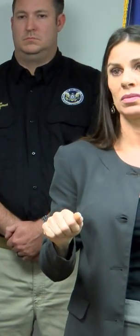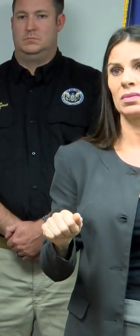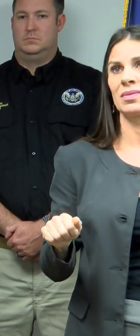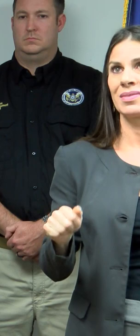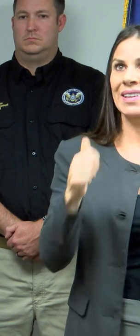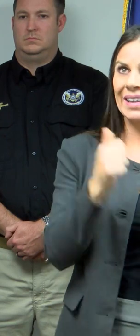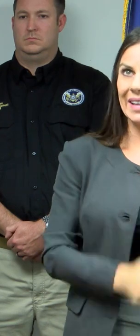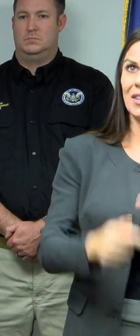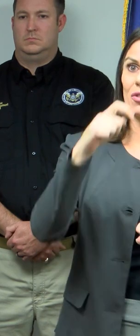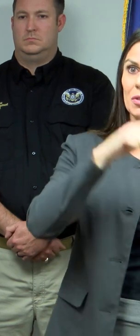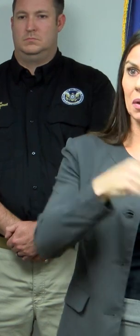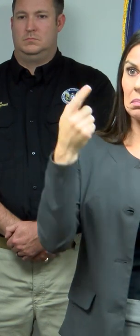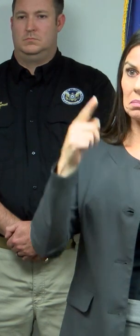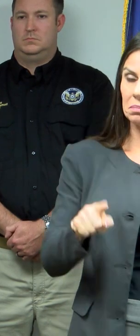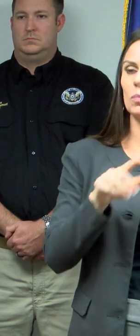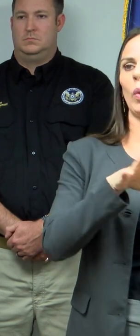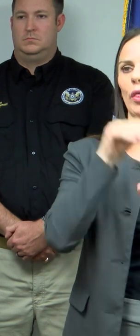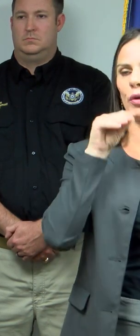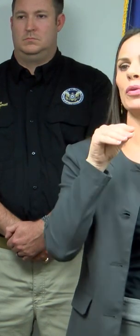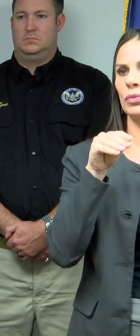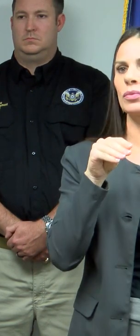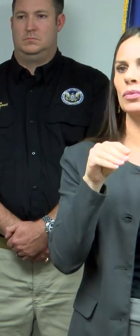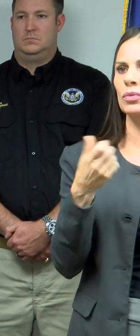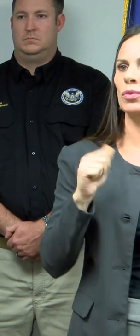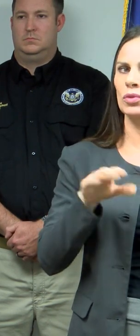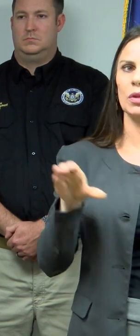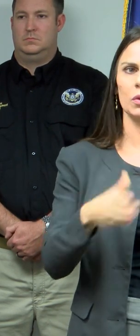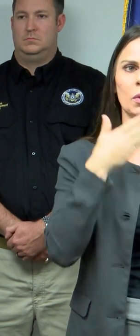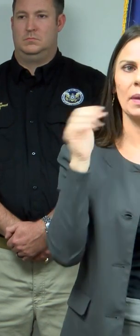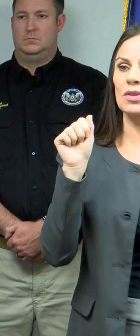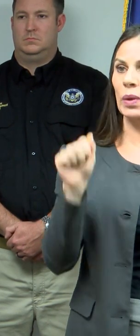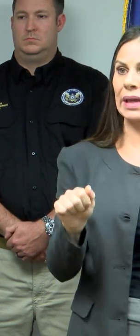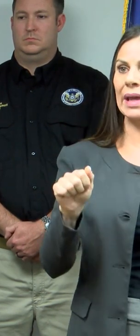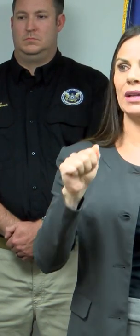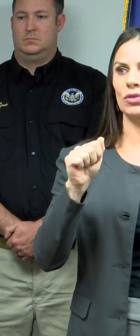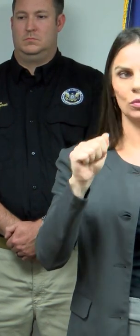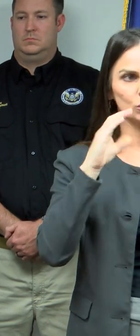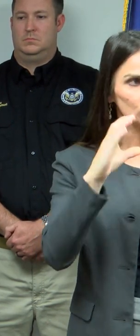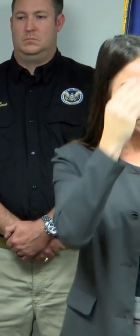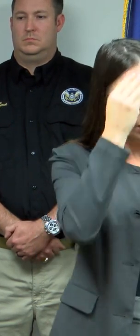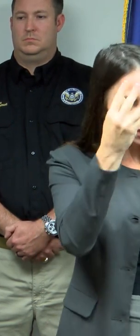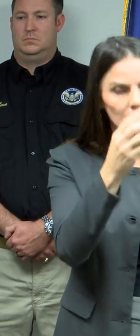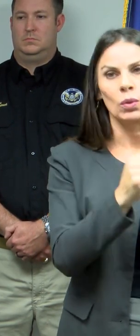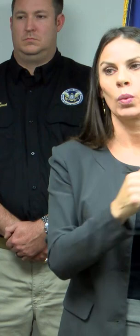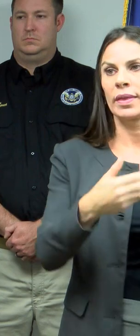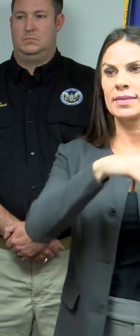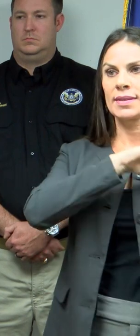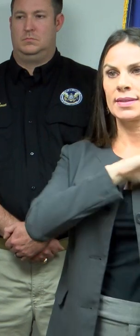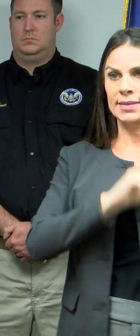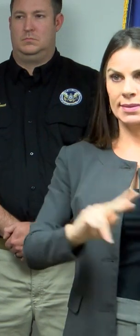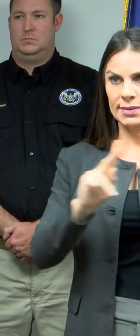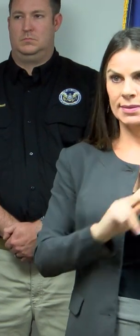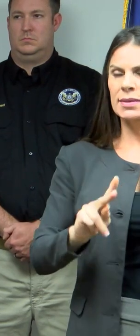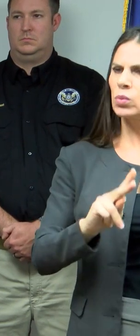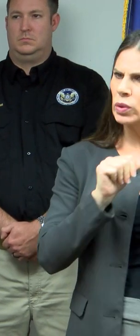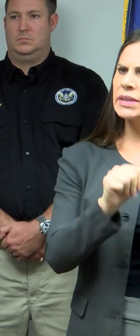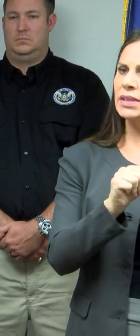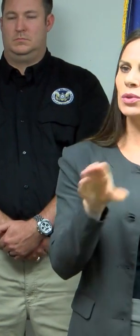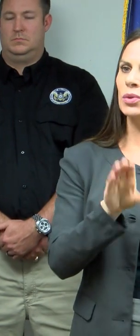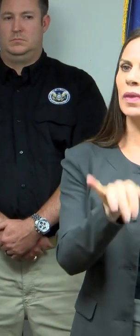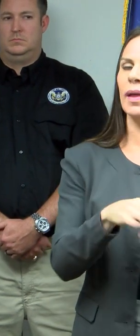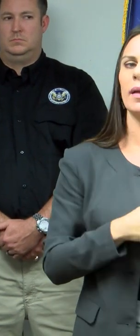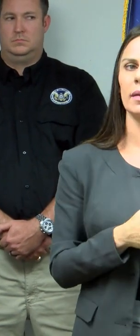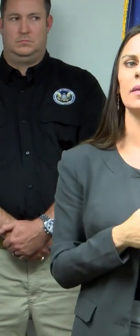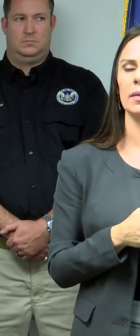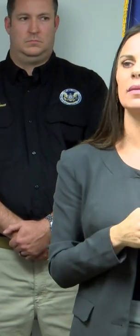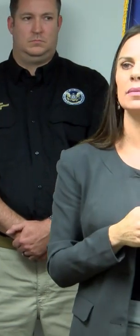every event. And so we are trying to do the best we can to communicate with our citizens. We will continue to do that, and